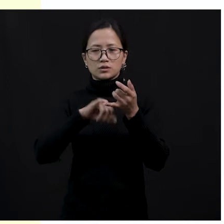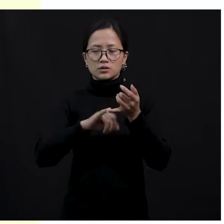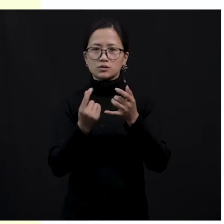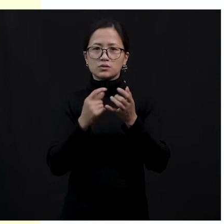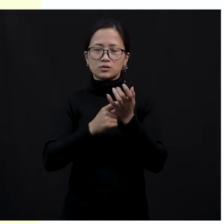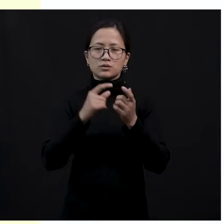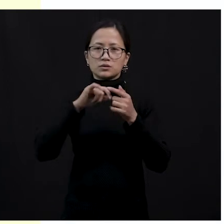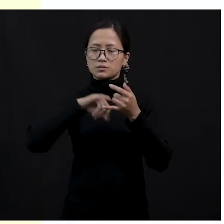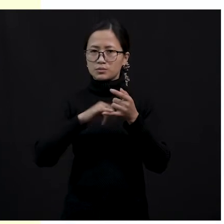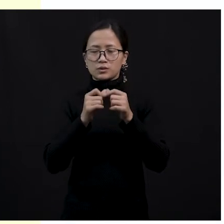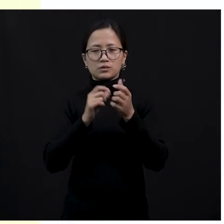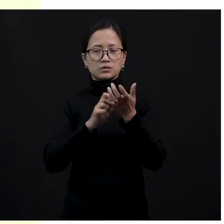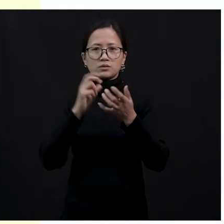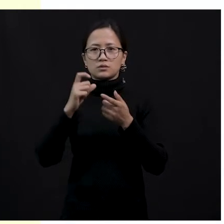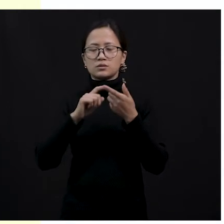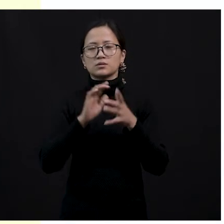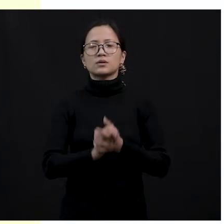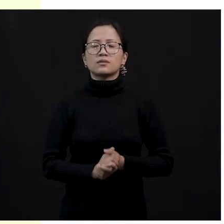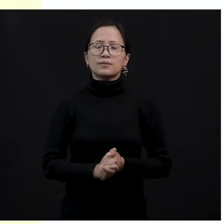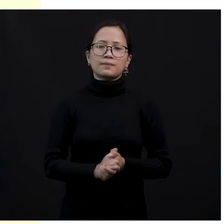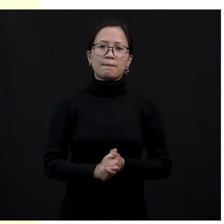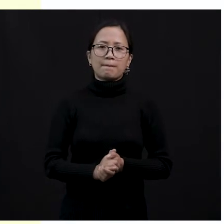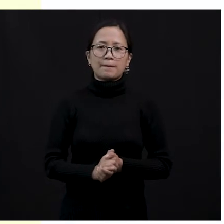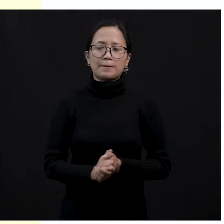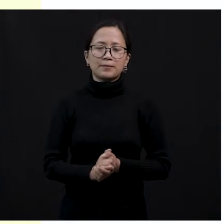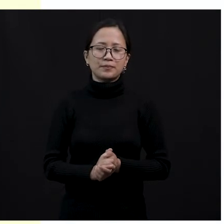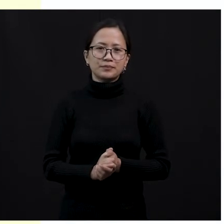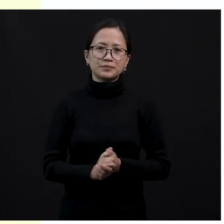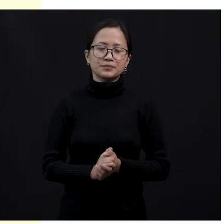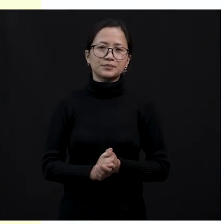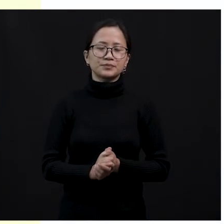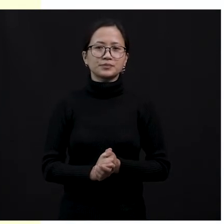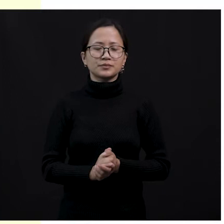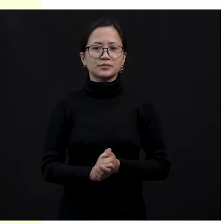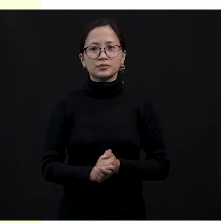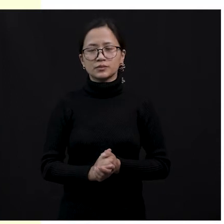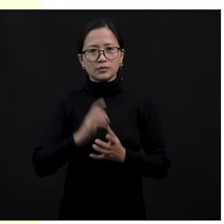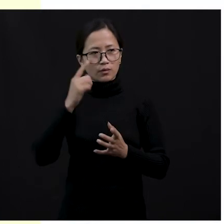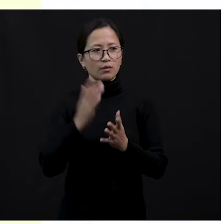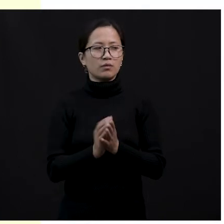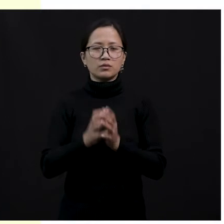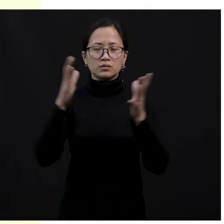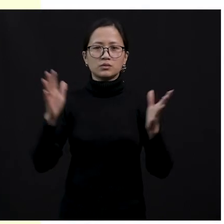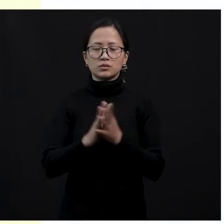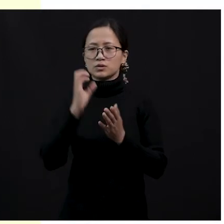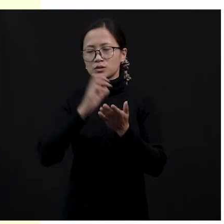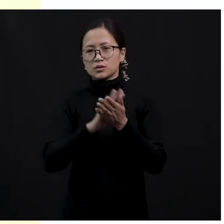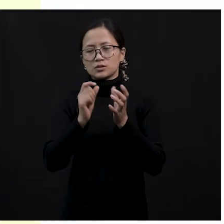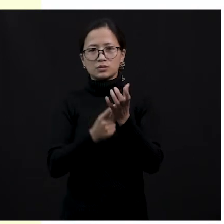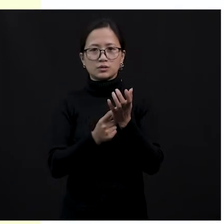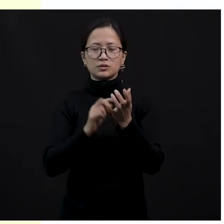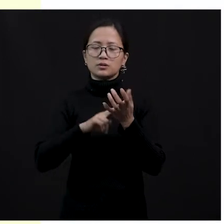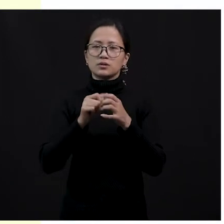time, we found it humorous, the element of humor in the story. And what's more, because Chunilal has got